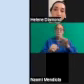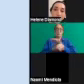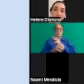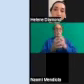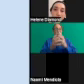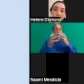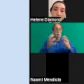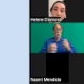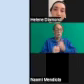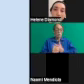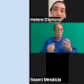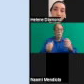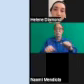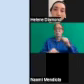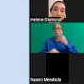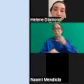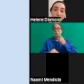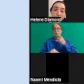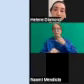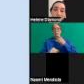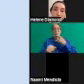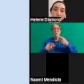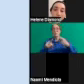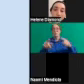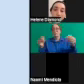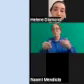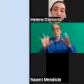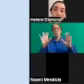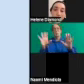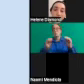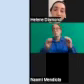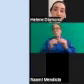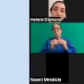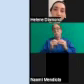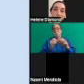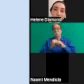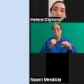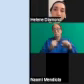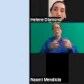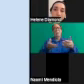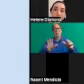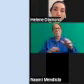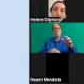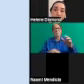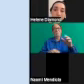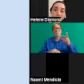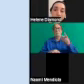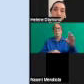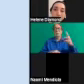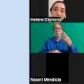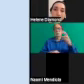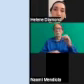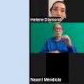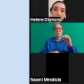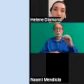could say in an introduction. So without further ado, I'll let him share his story. So please join me in extending a